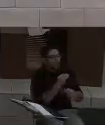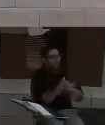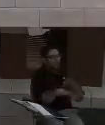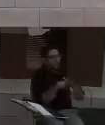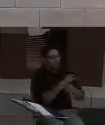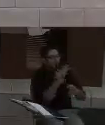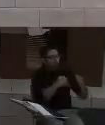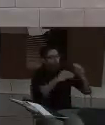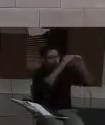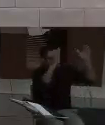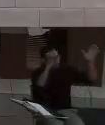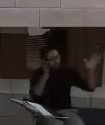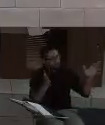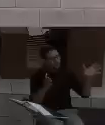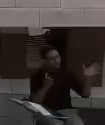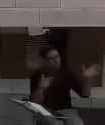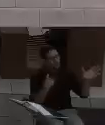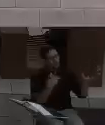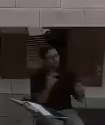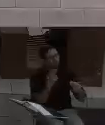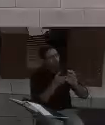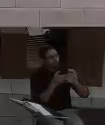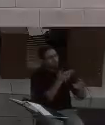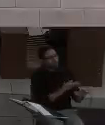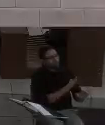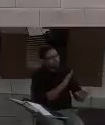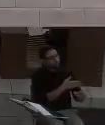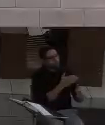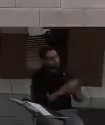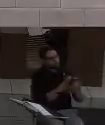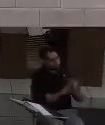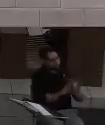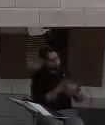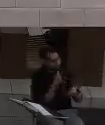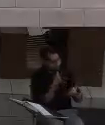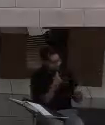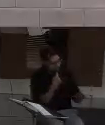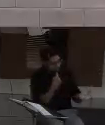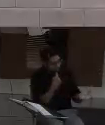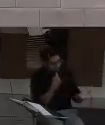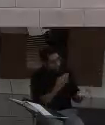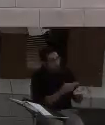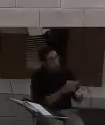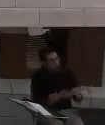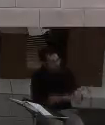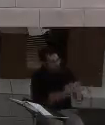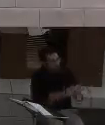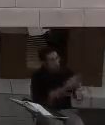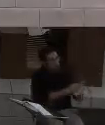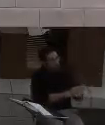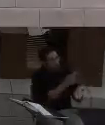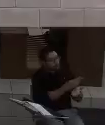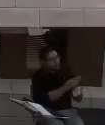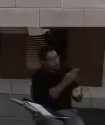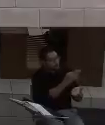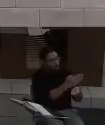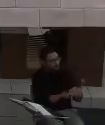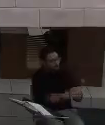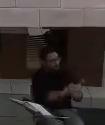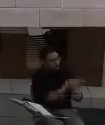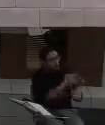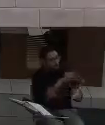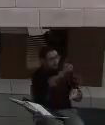heaven as we give you this hymn of praise, saying, Holy, holy, holy, Lord God